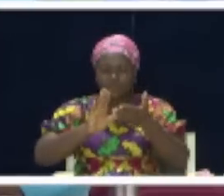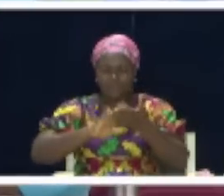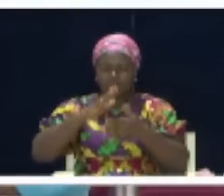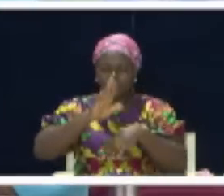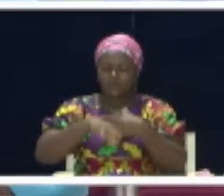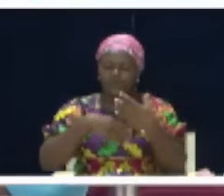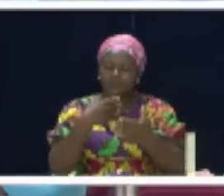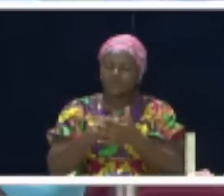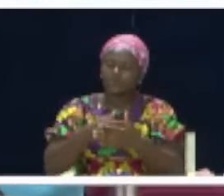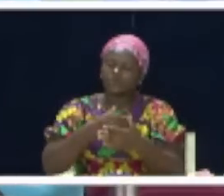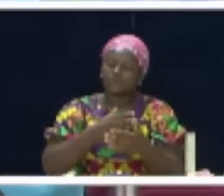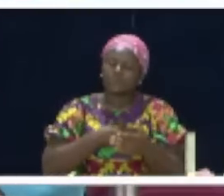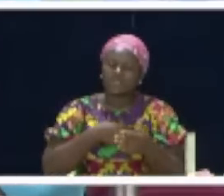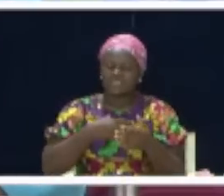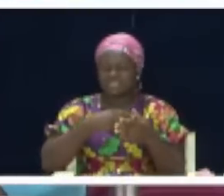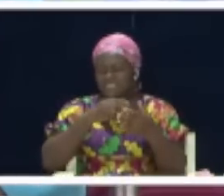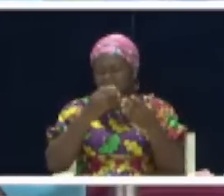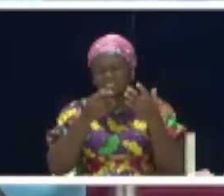my sins.